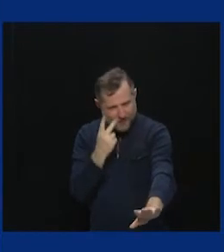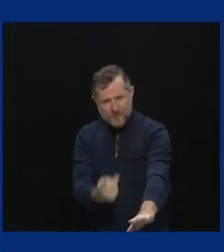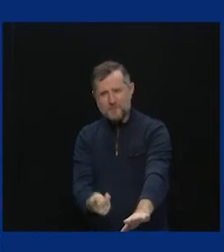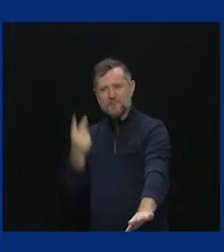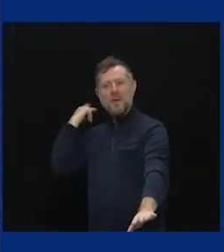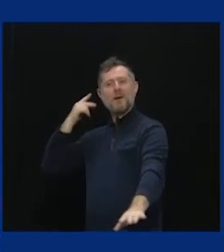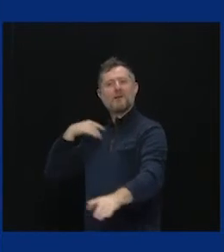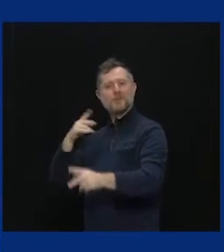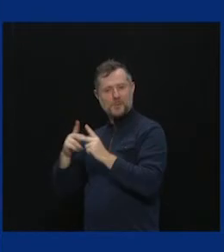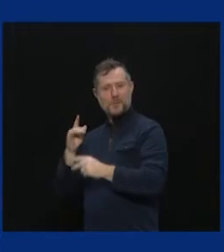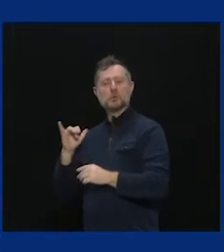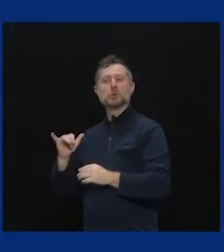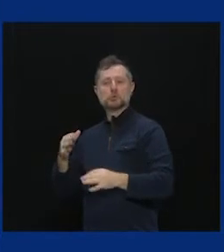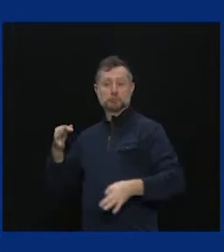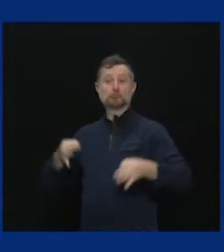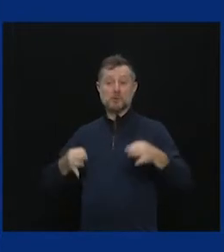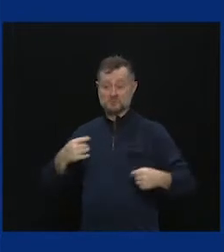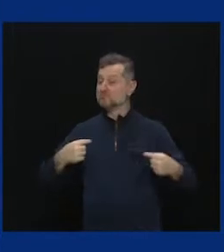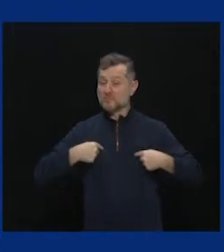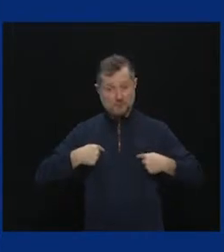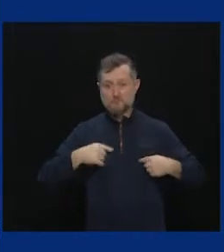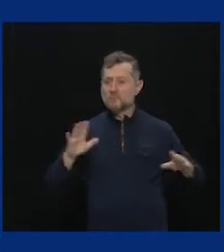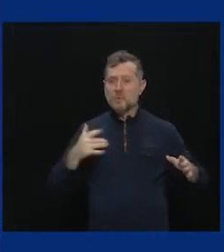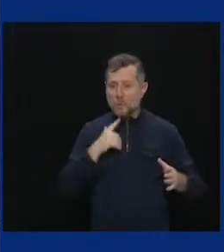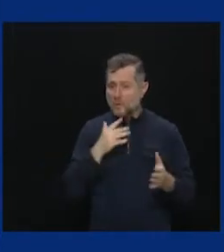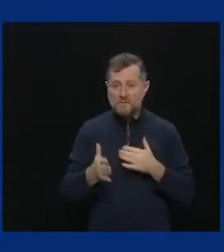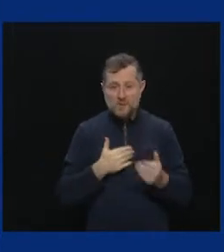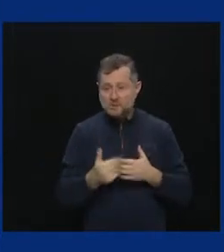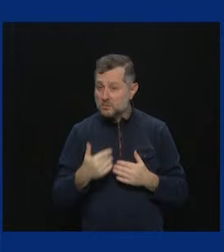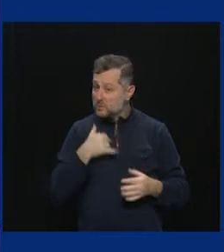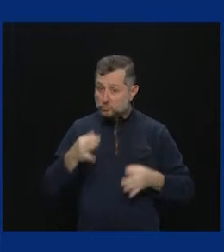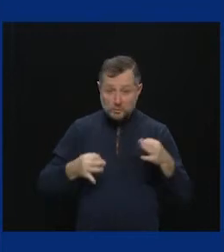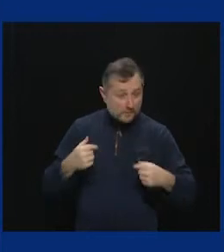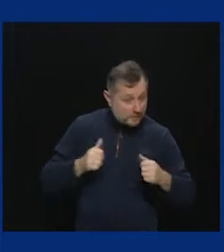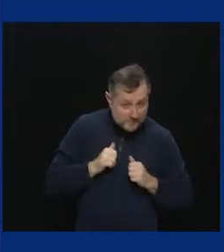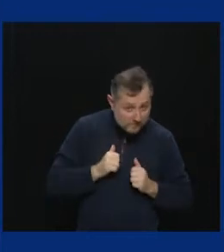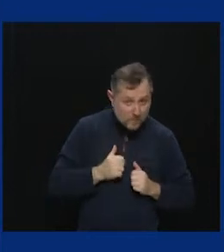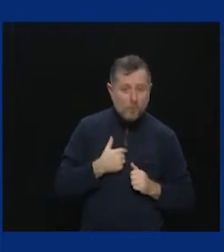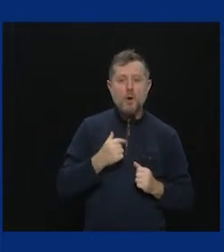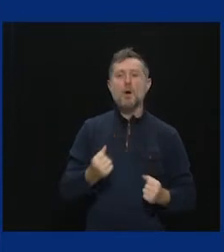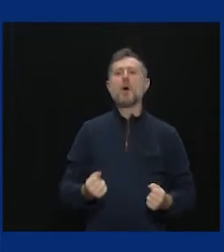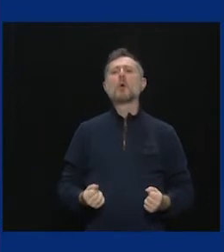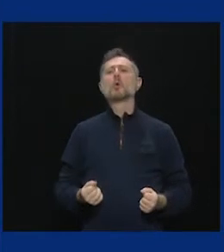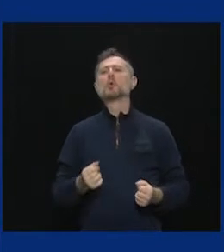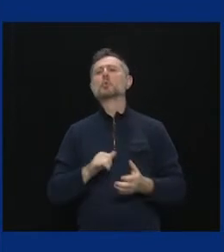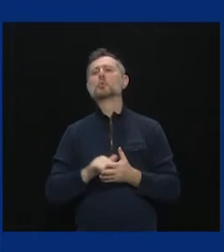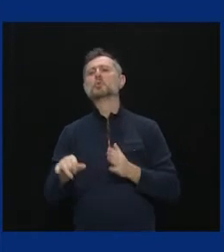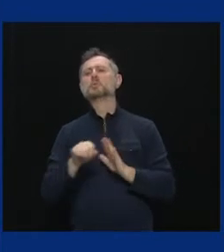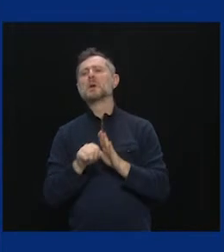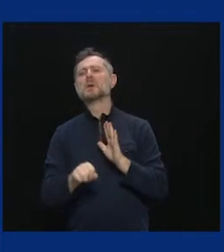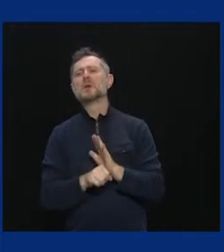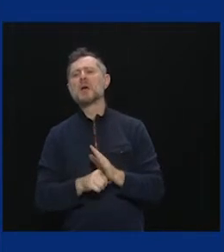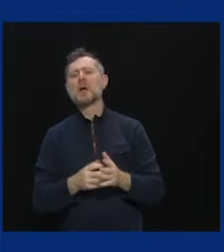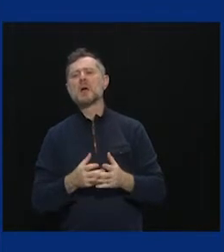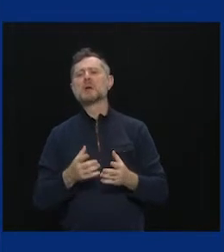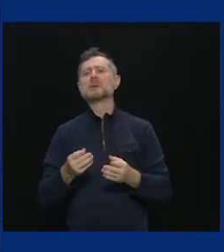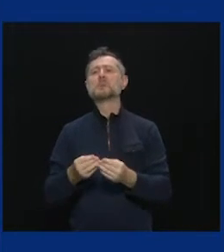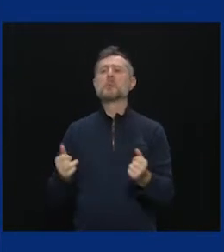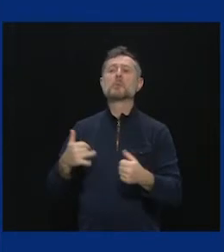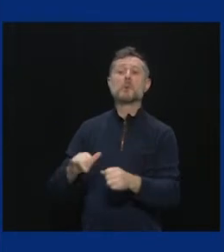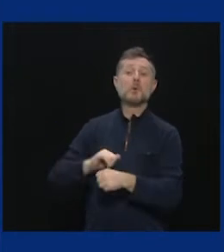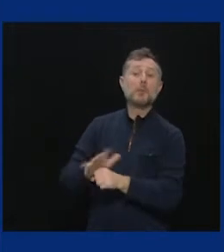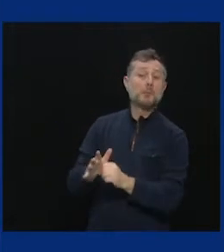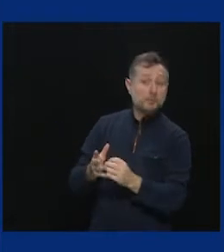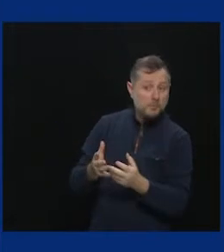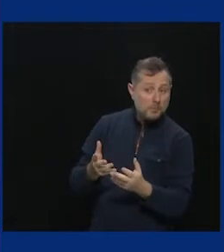us. Even if we don't judge ourselves, people will judge us and say, how did New York State get out of this pandemic once and for all? And I will say